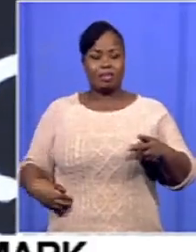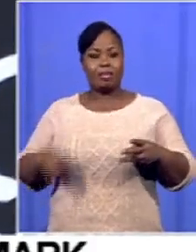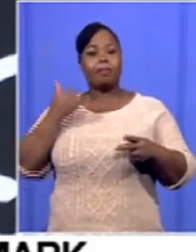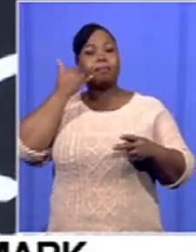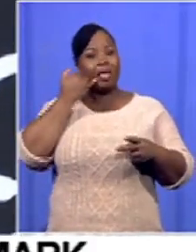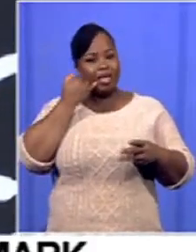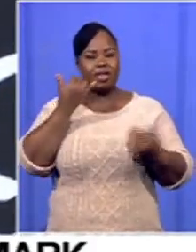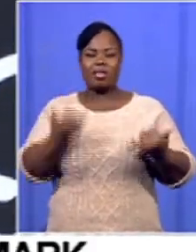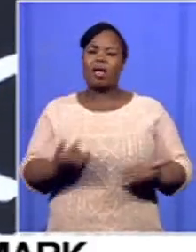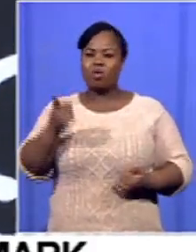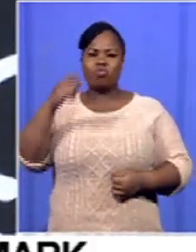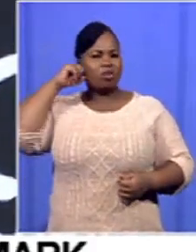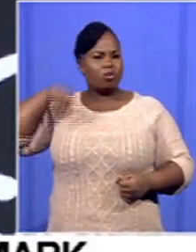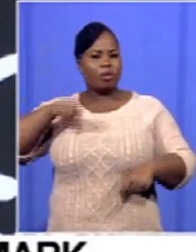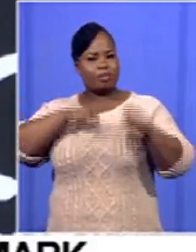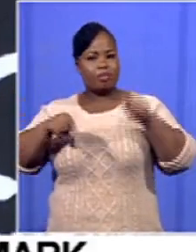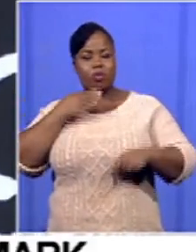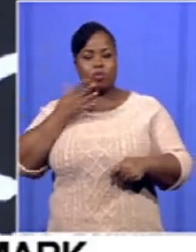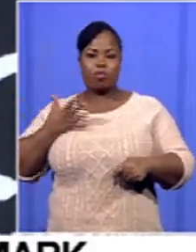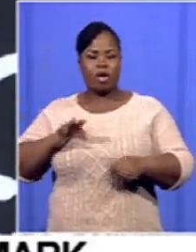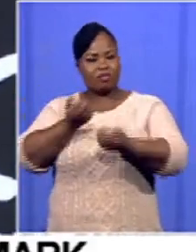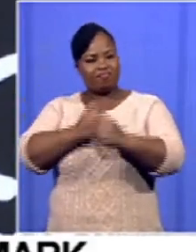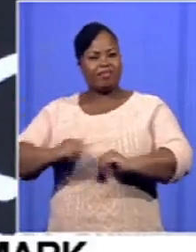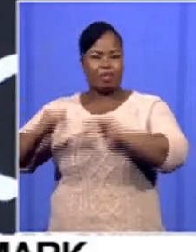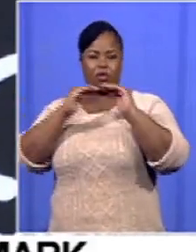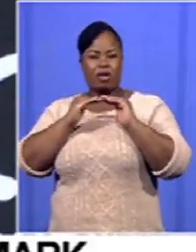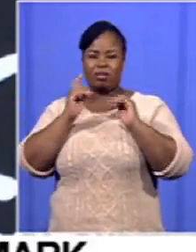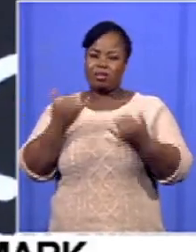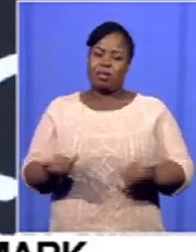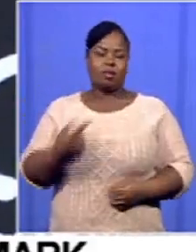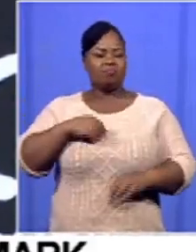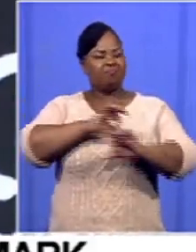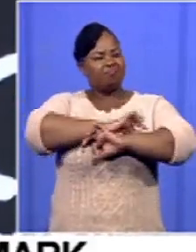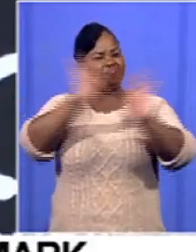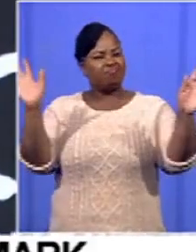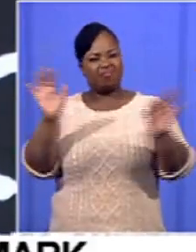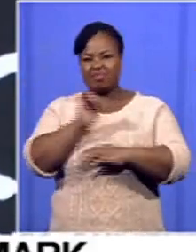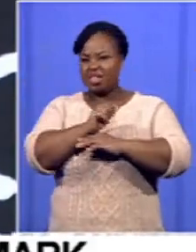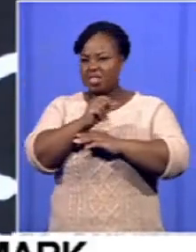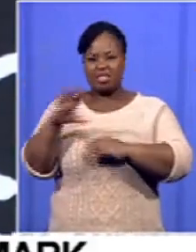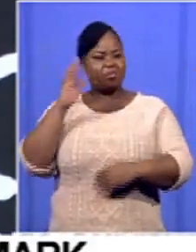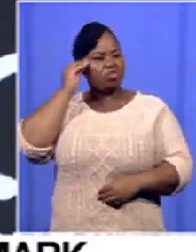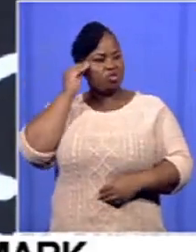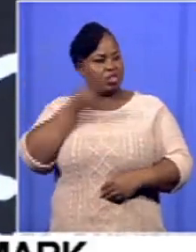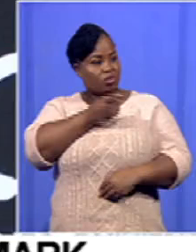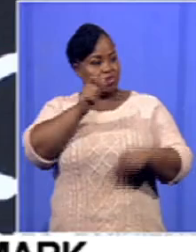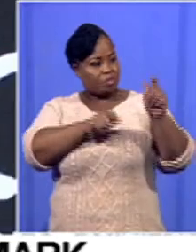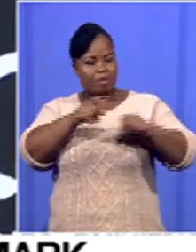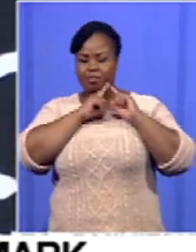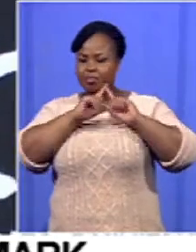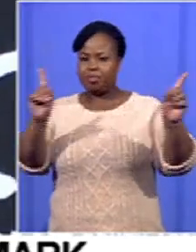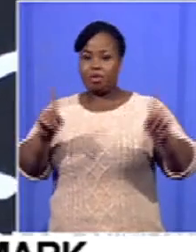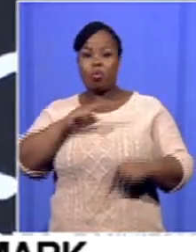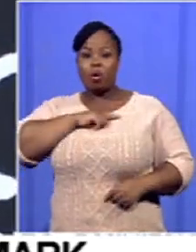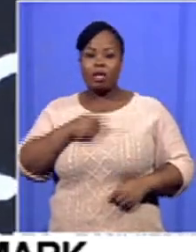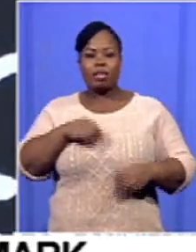us back our democracy, and therefore it is clear that the ANC is no longer interested in the people, but it is that the